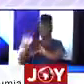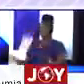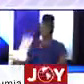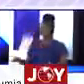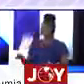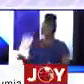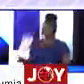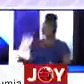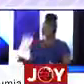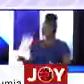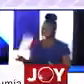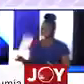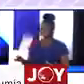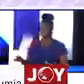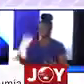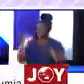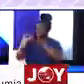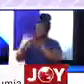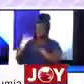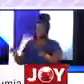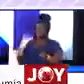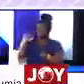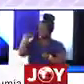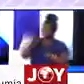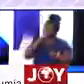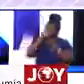all, but you couldn't afford chalk.